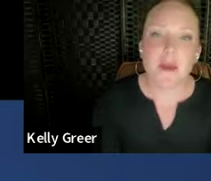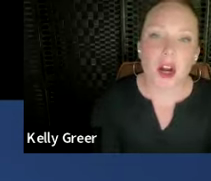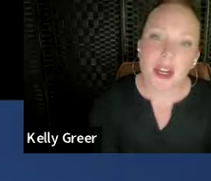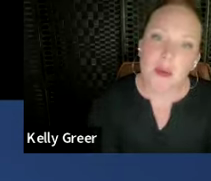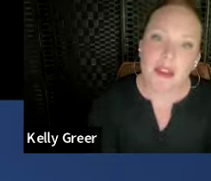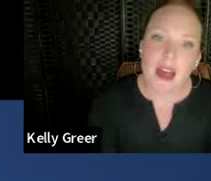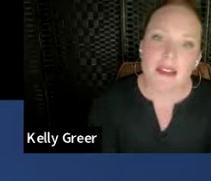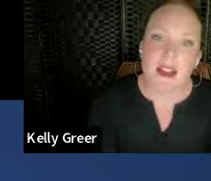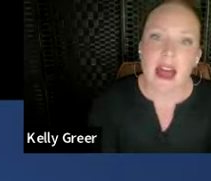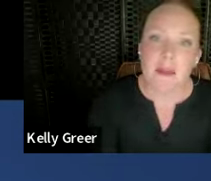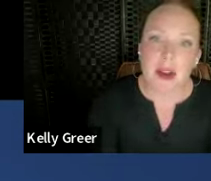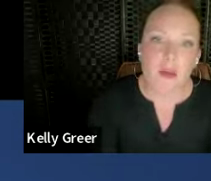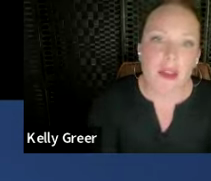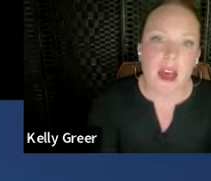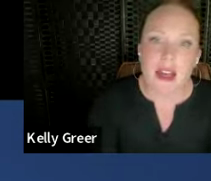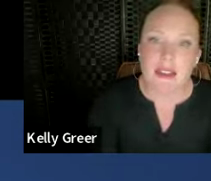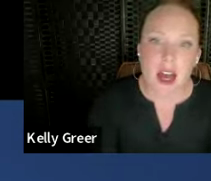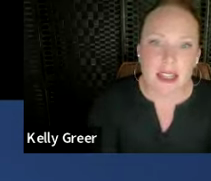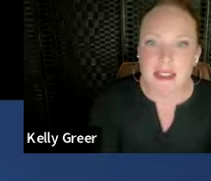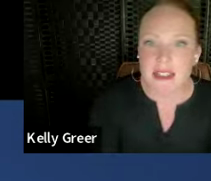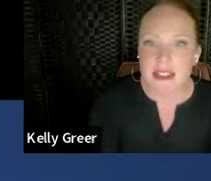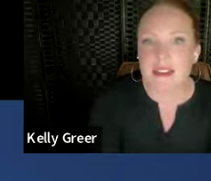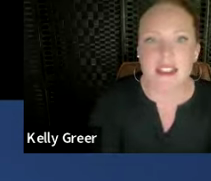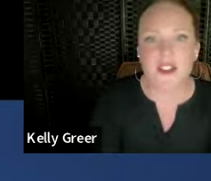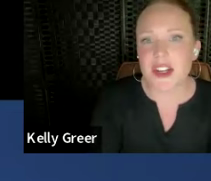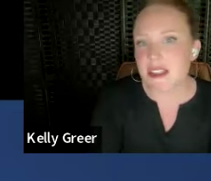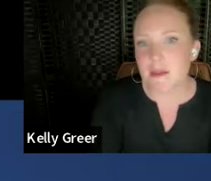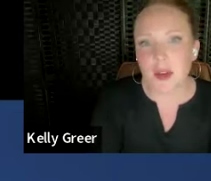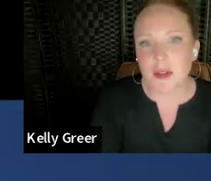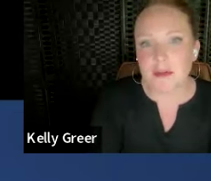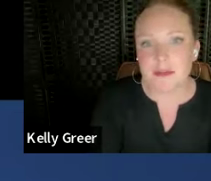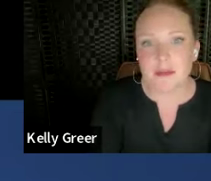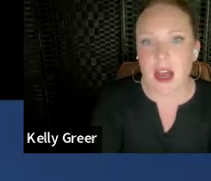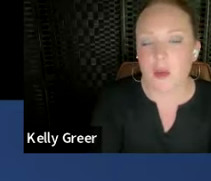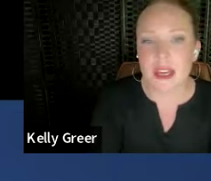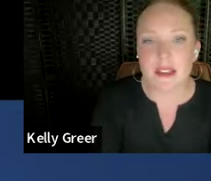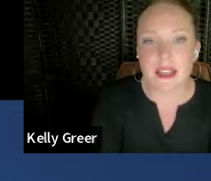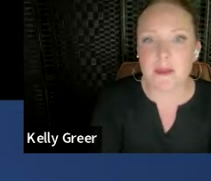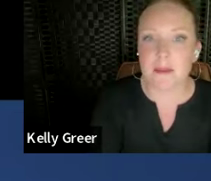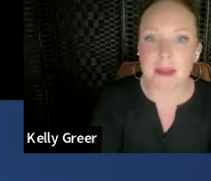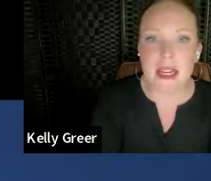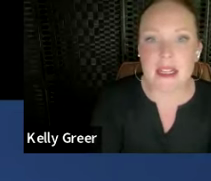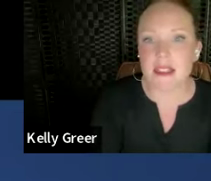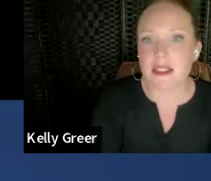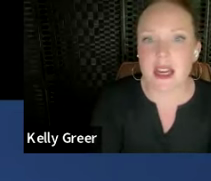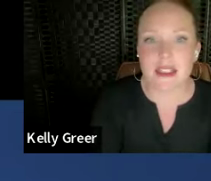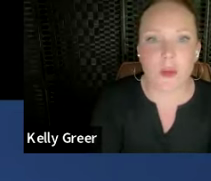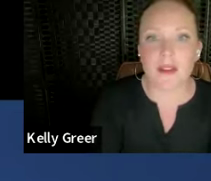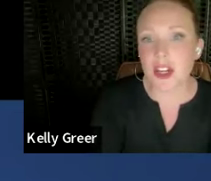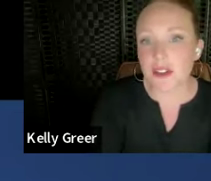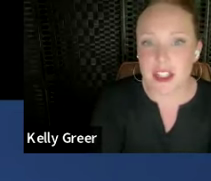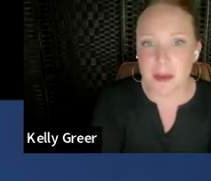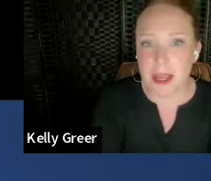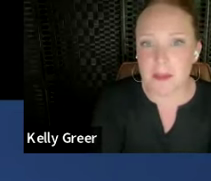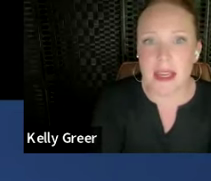So as far as partnering with us, collaborating with us, contacting us, it's very simple. We can set up a meeting to